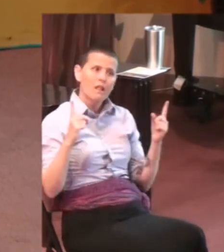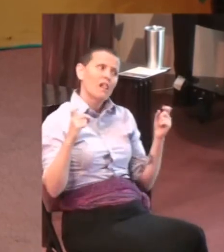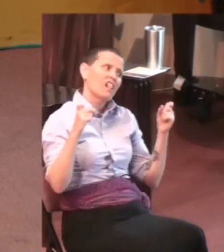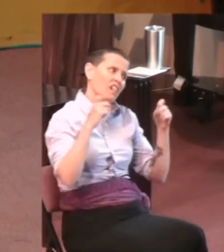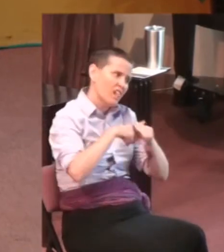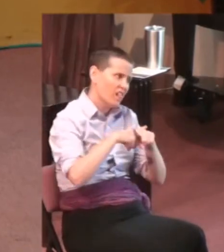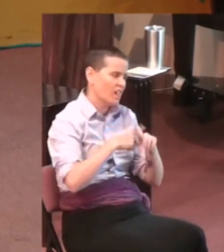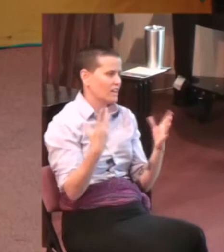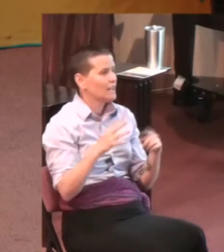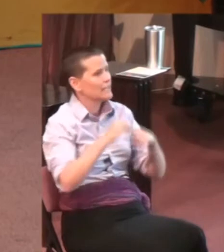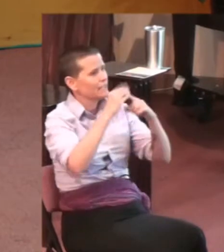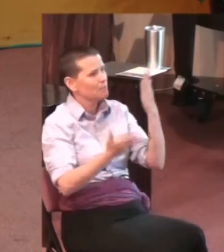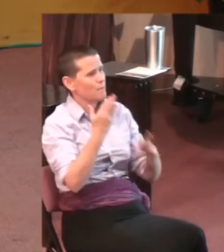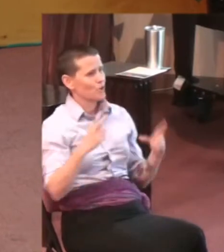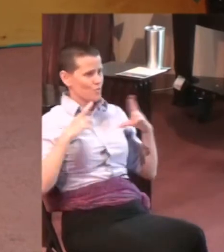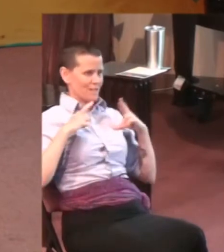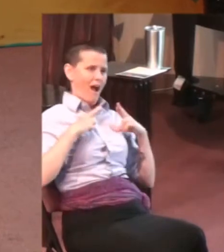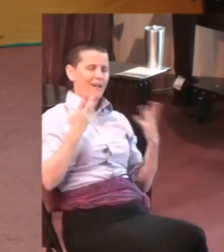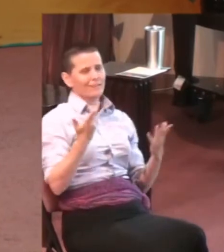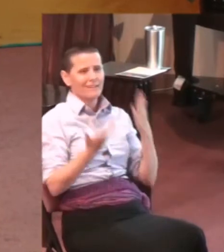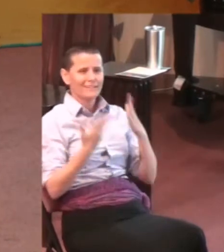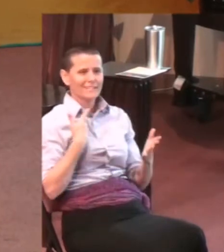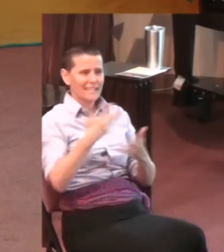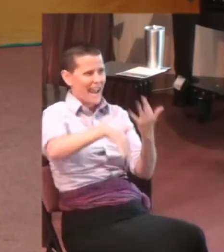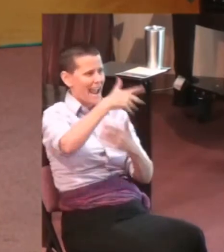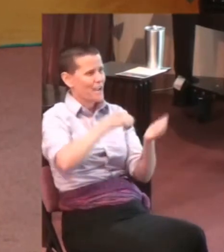you've retired and you're hanging with grandkids all the time, then woohoo.